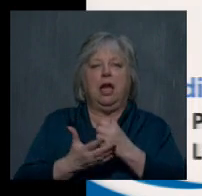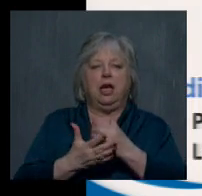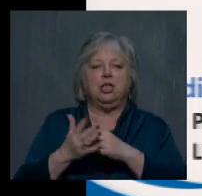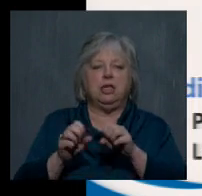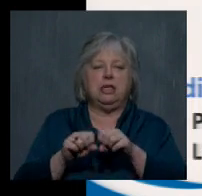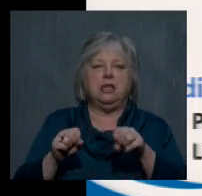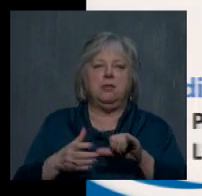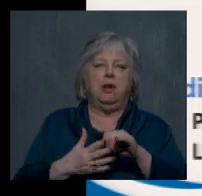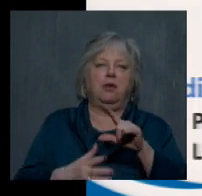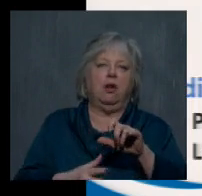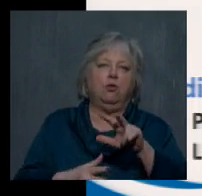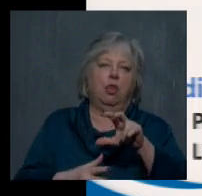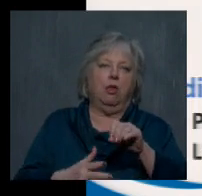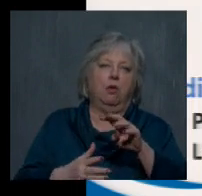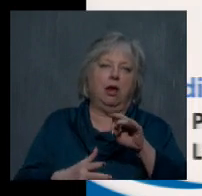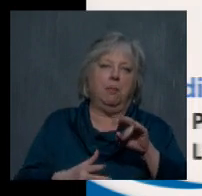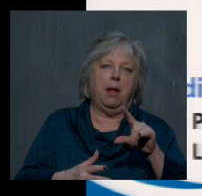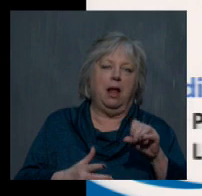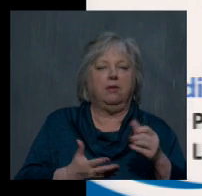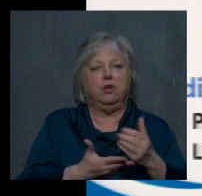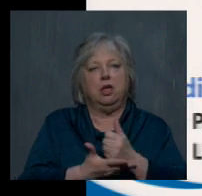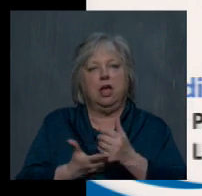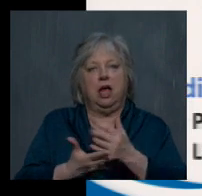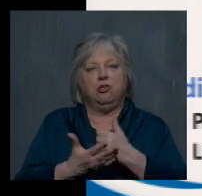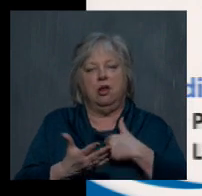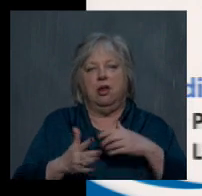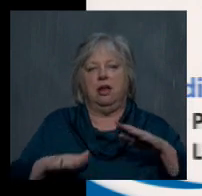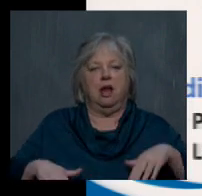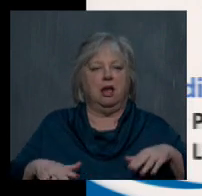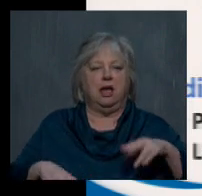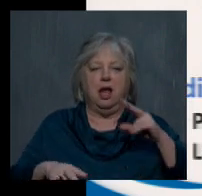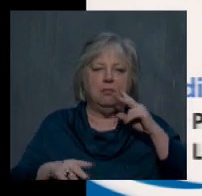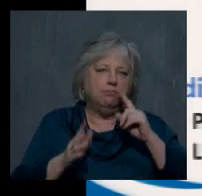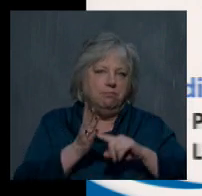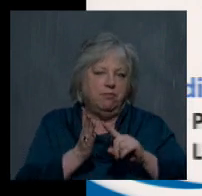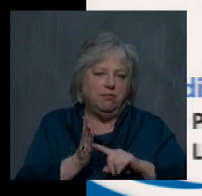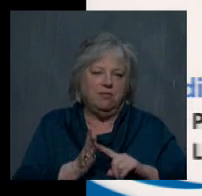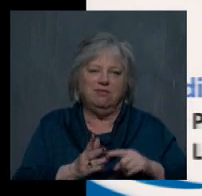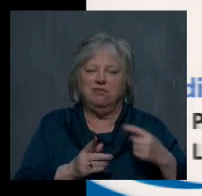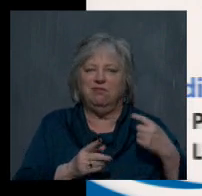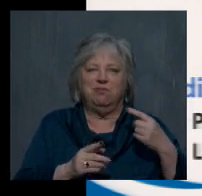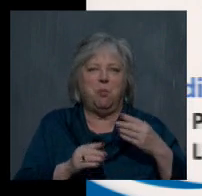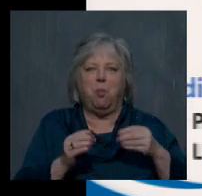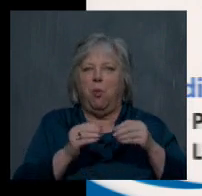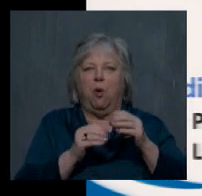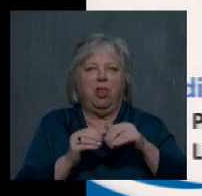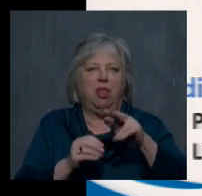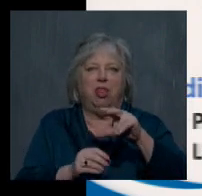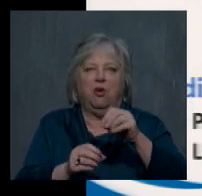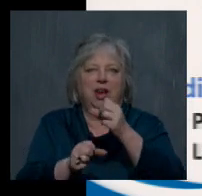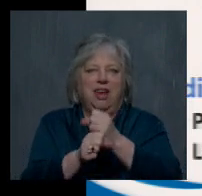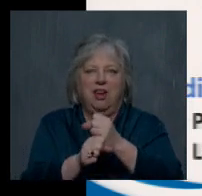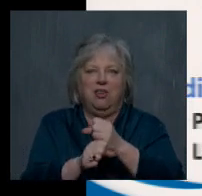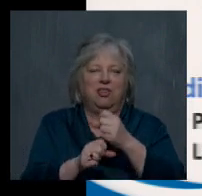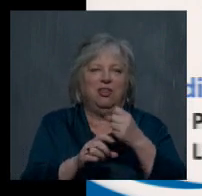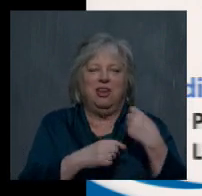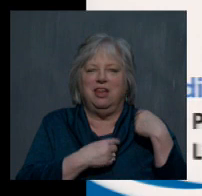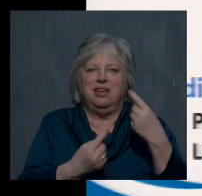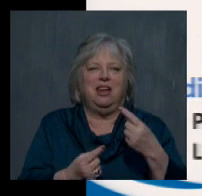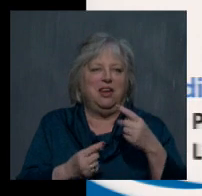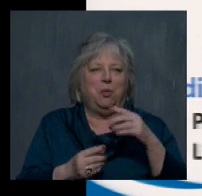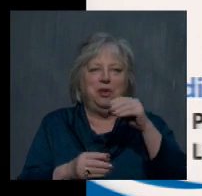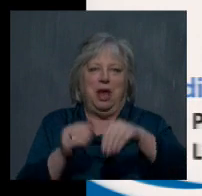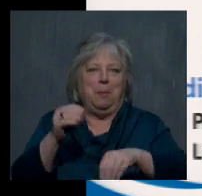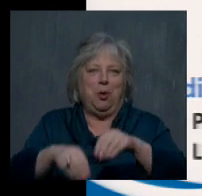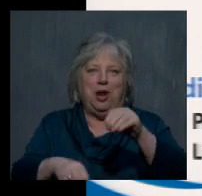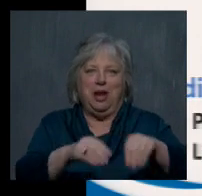130 miles of collection system that hadn't been looked at in easily 30 years, if not since it was installed. And I will say to you,